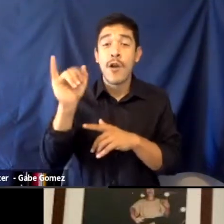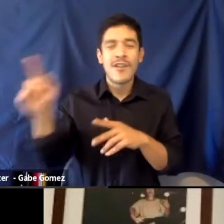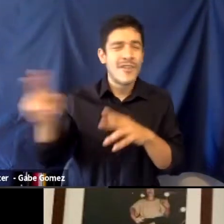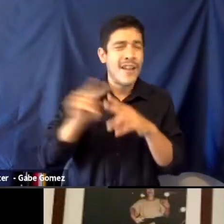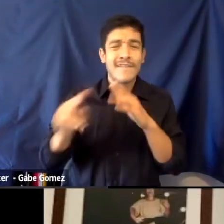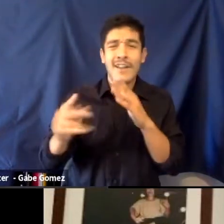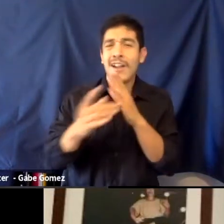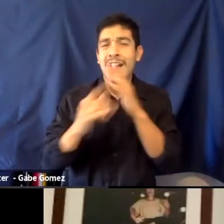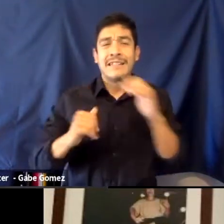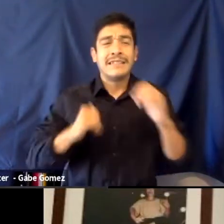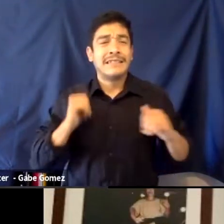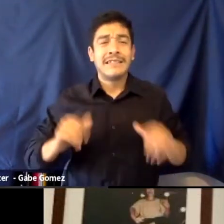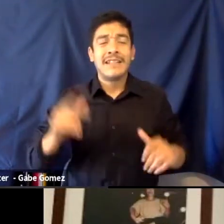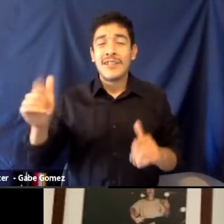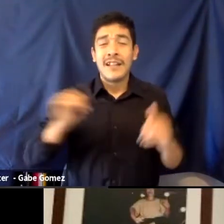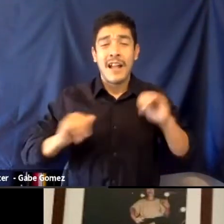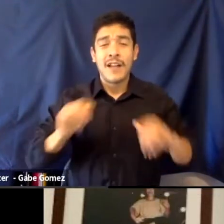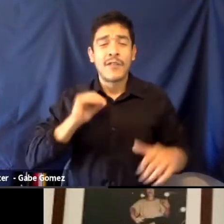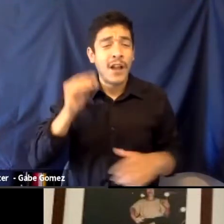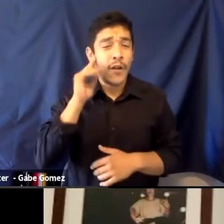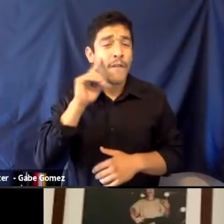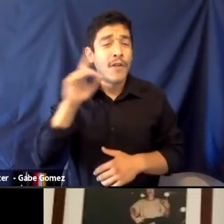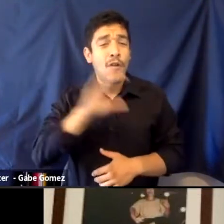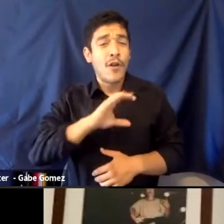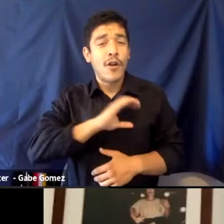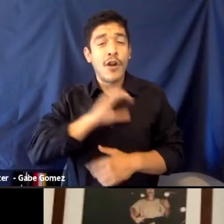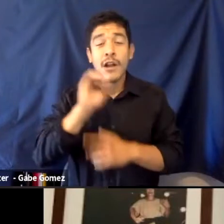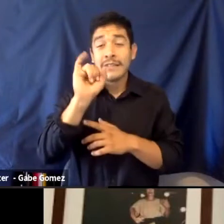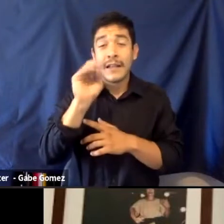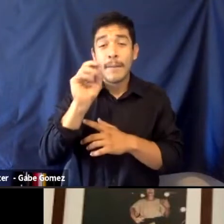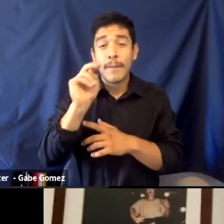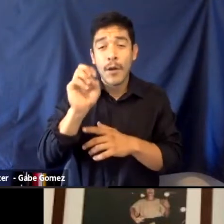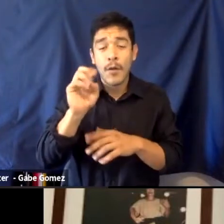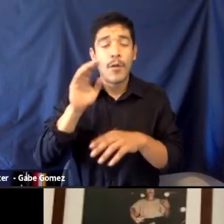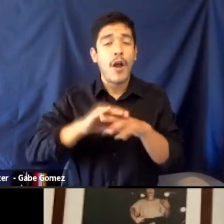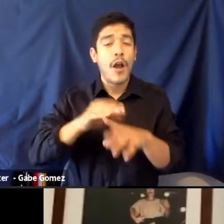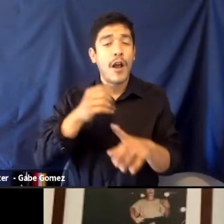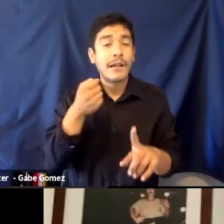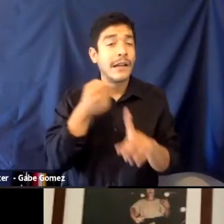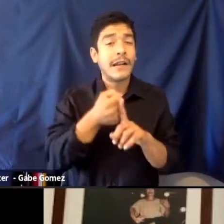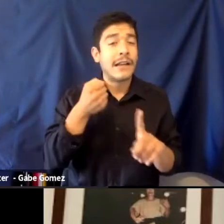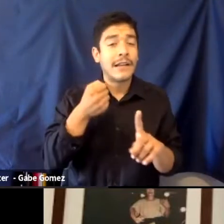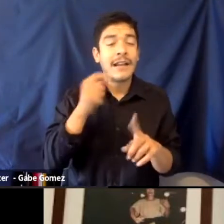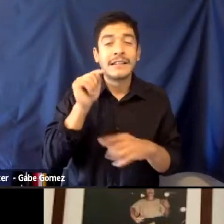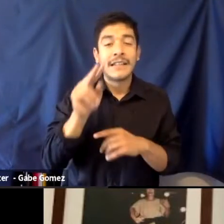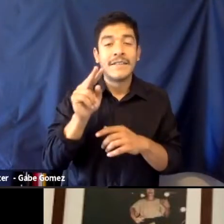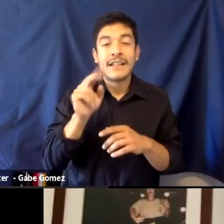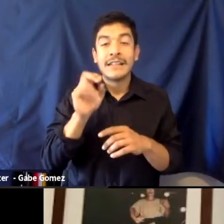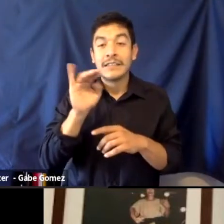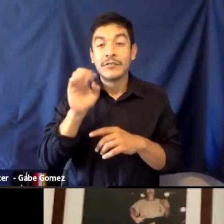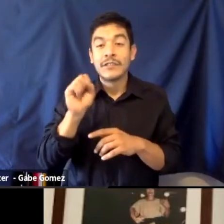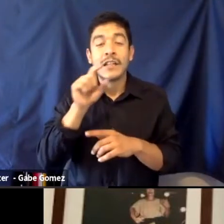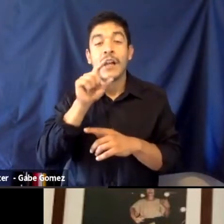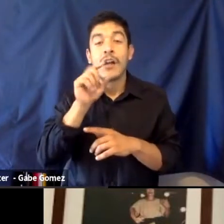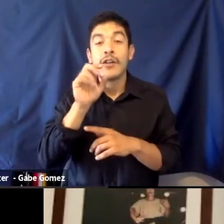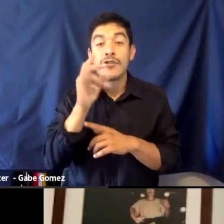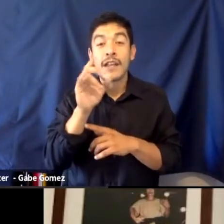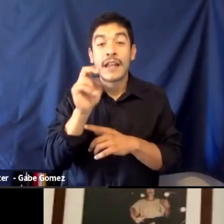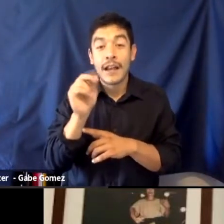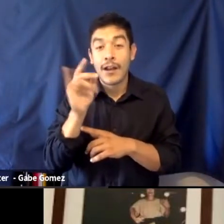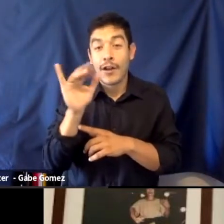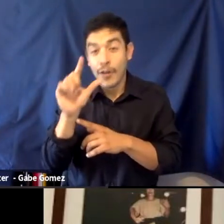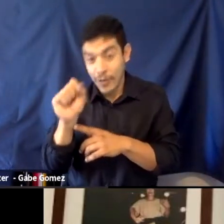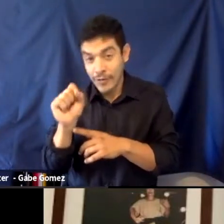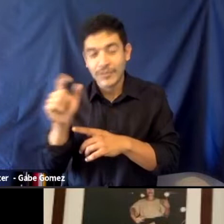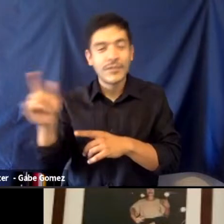all. She is an actor and known for her character Simone on the hit Brat TV series Chicken Girls. She is also a national